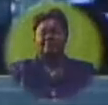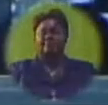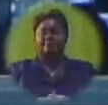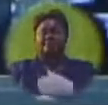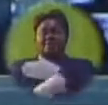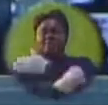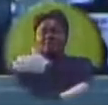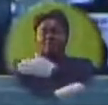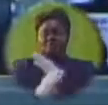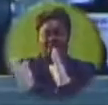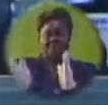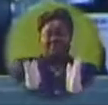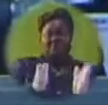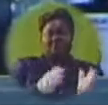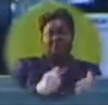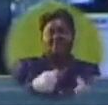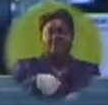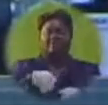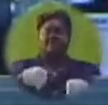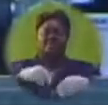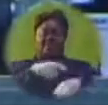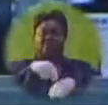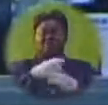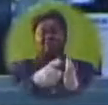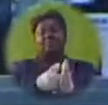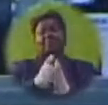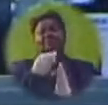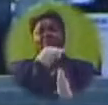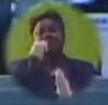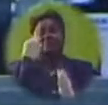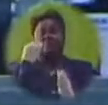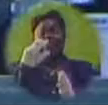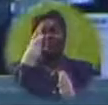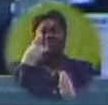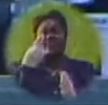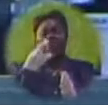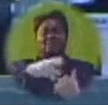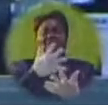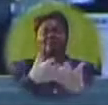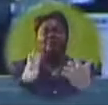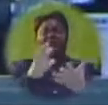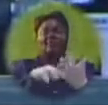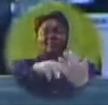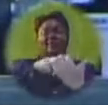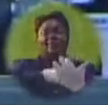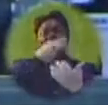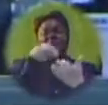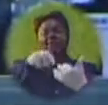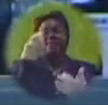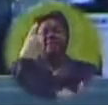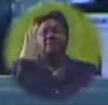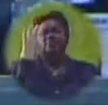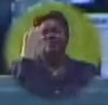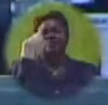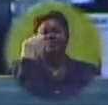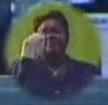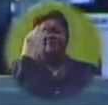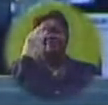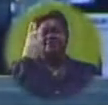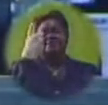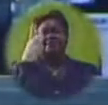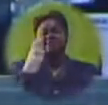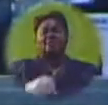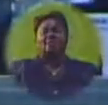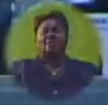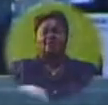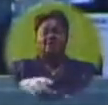The country is preparing to host its National Week of Agriculture 2013, scheduled for May 19 to May 26. A release